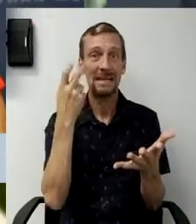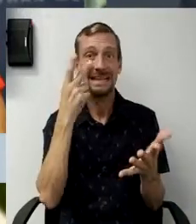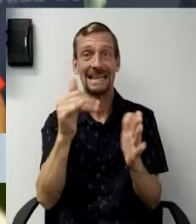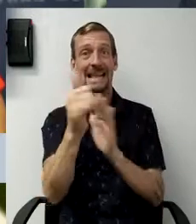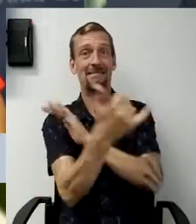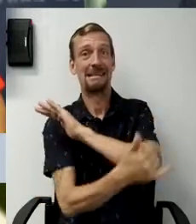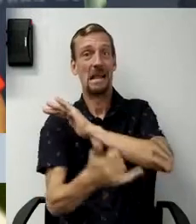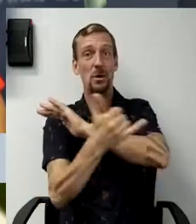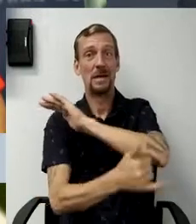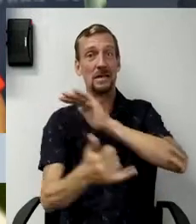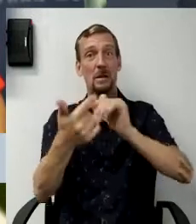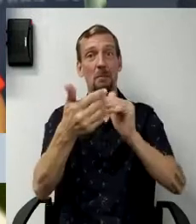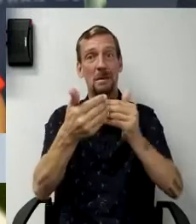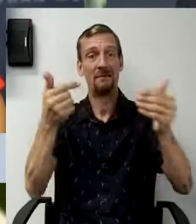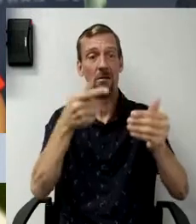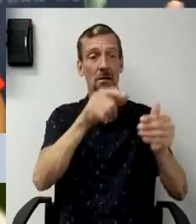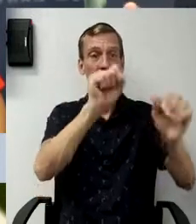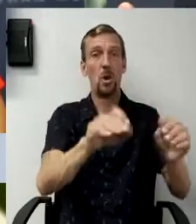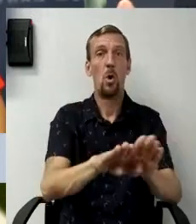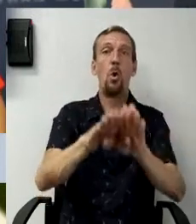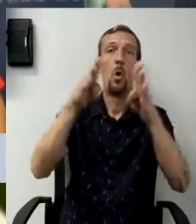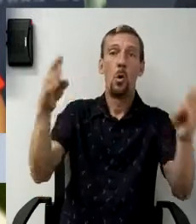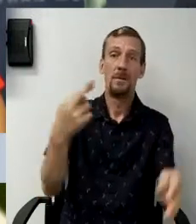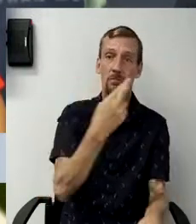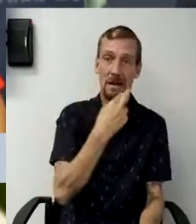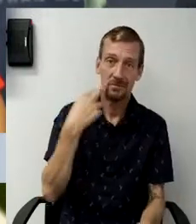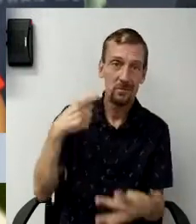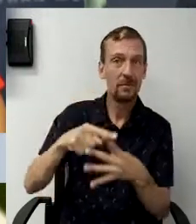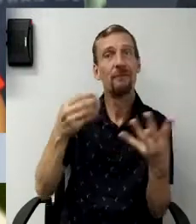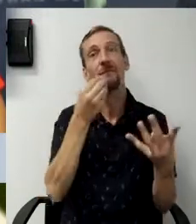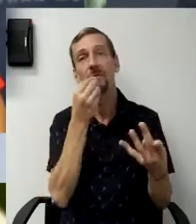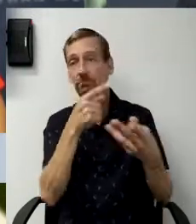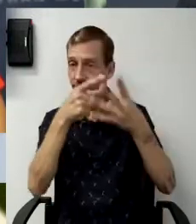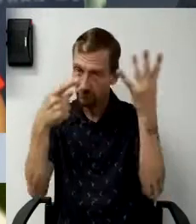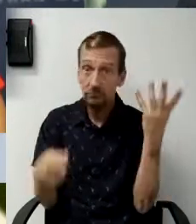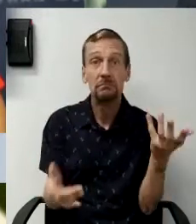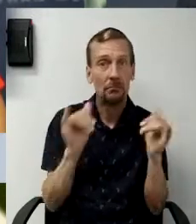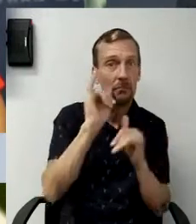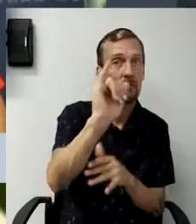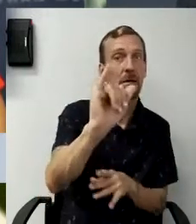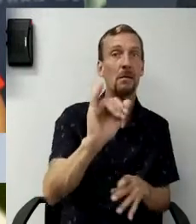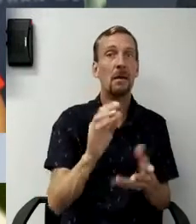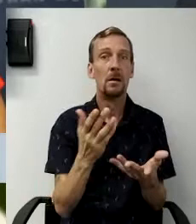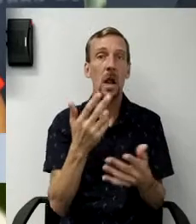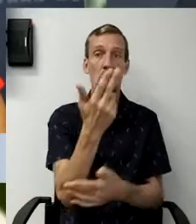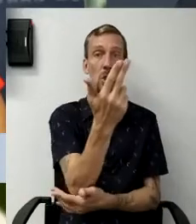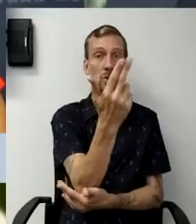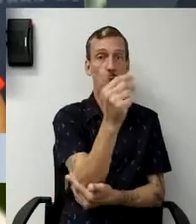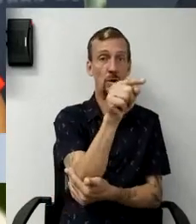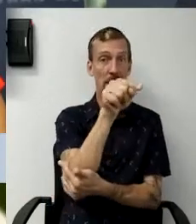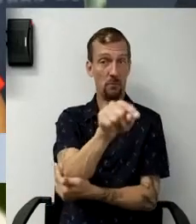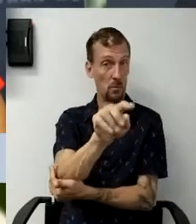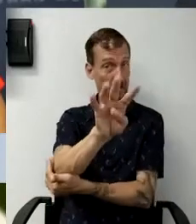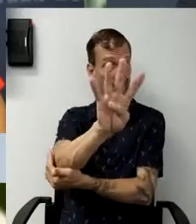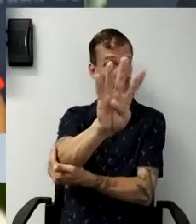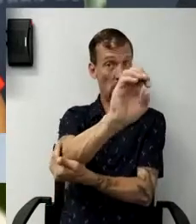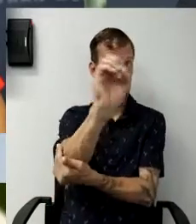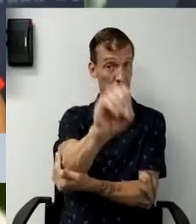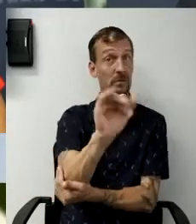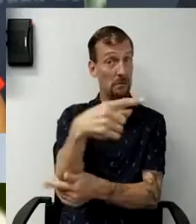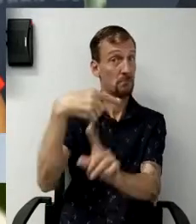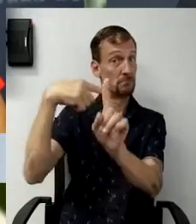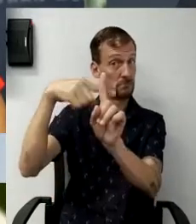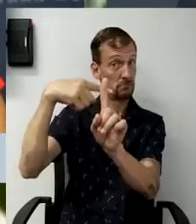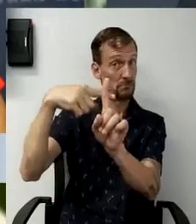to allow them to open up. But that, on a positive note, that 13.4%, so that was as